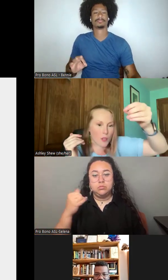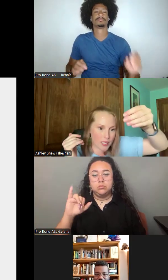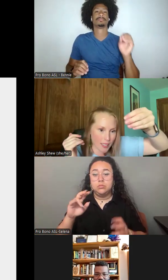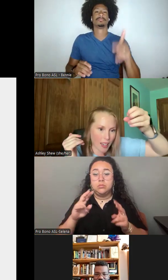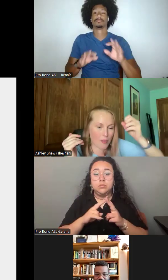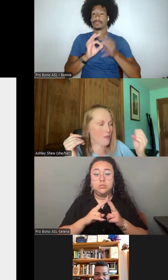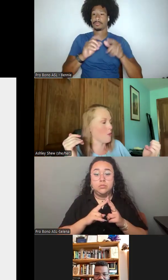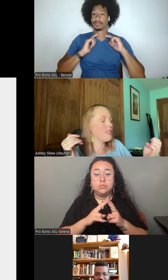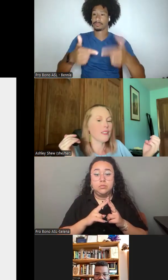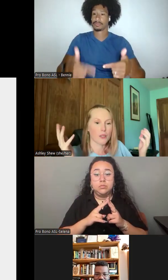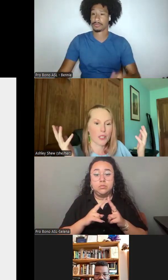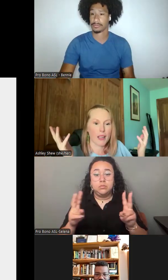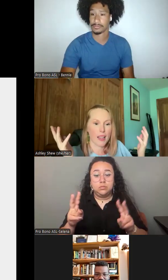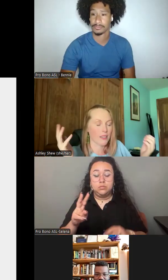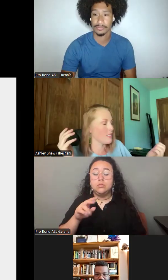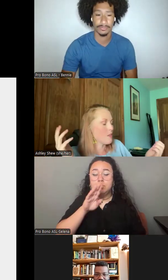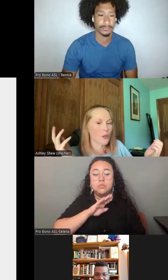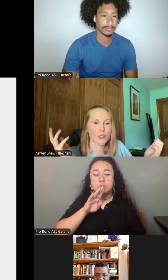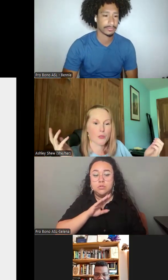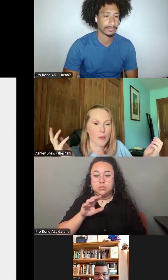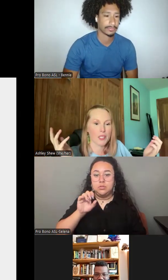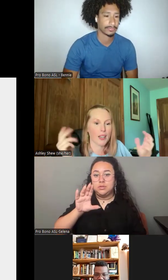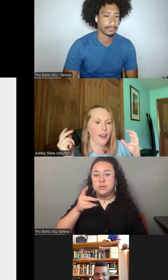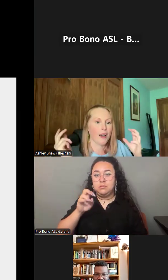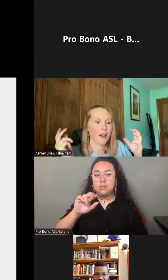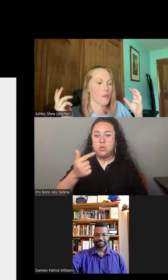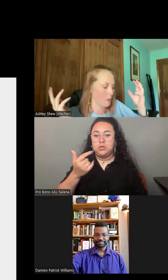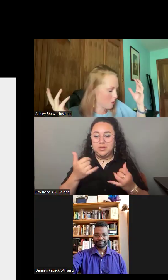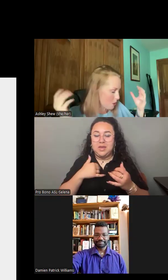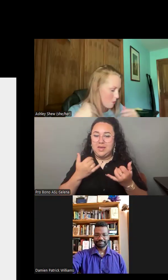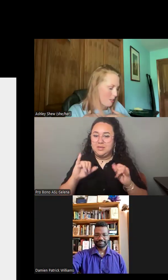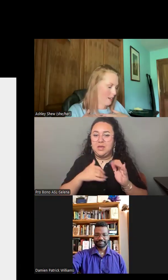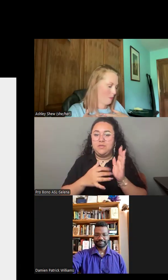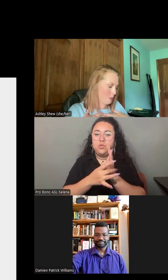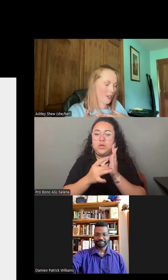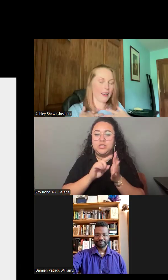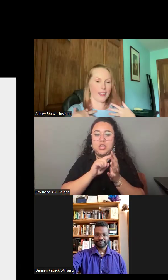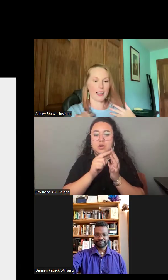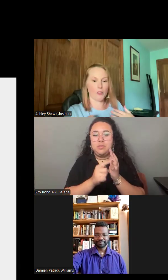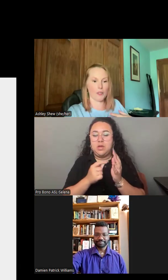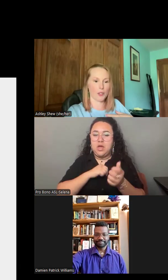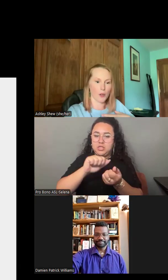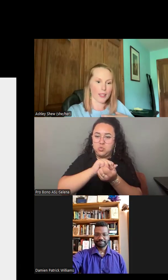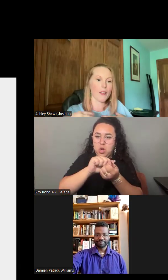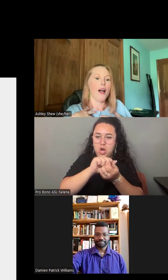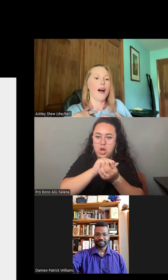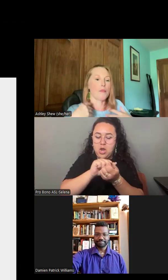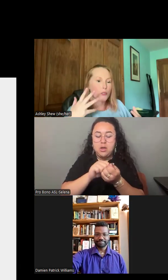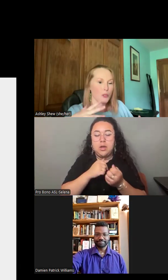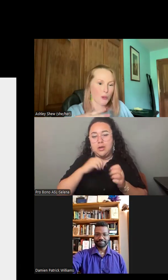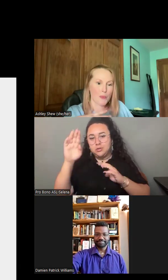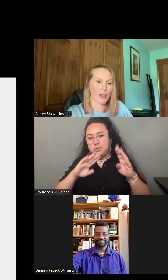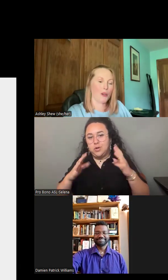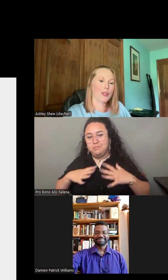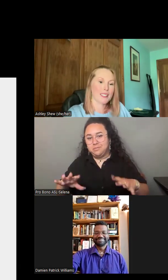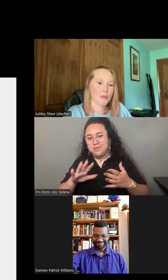don't know if you can see, like I have grease underneath my nails, even though I've scrubbed. I was really worried. I was wearing a nice outfit for you guys. And I was